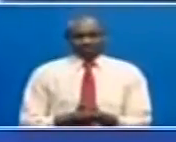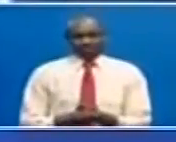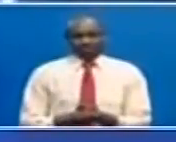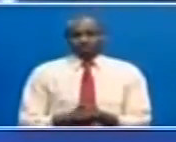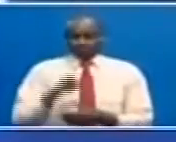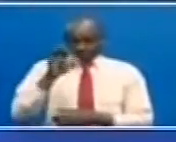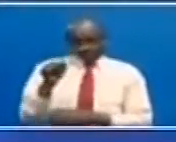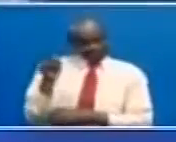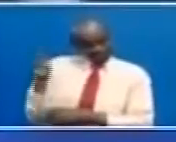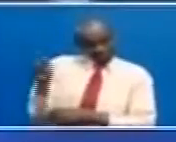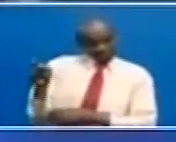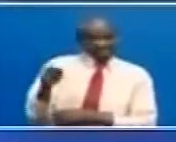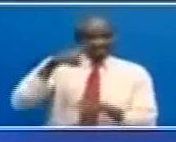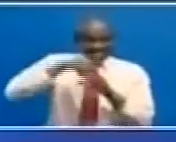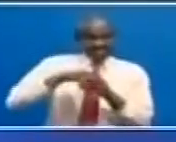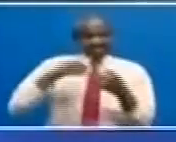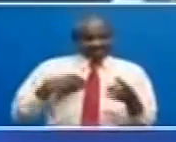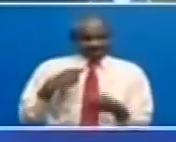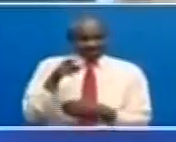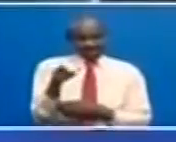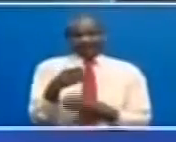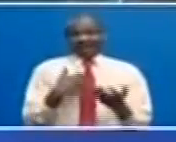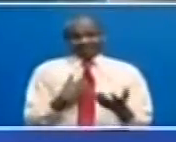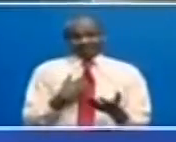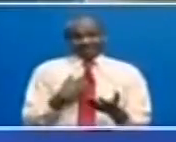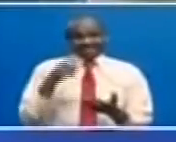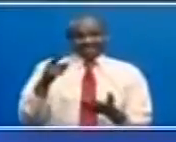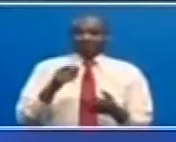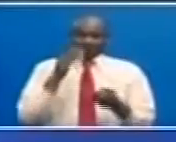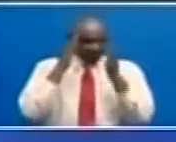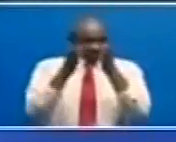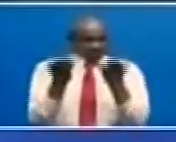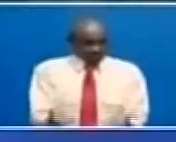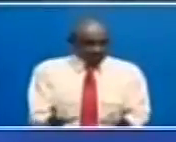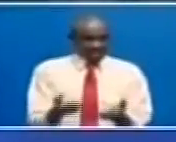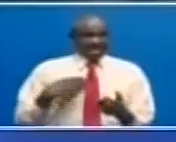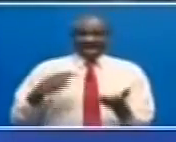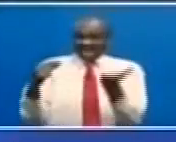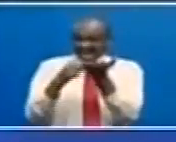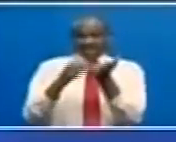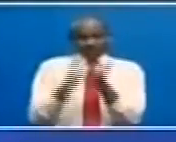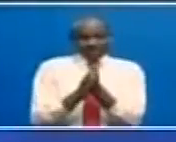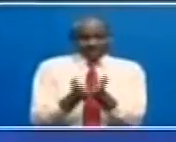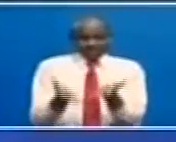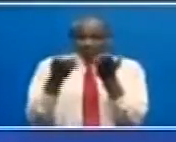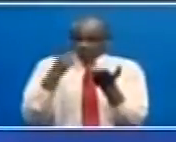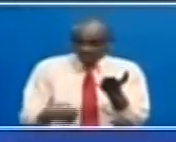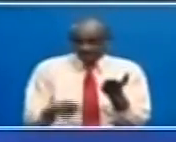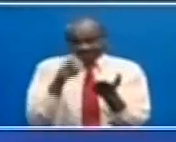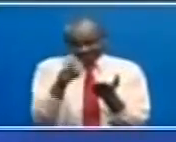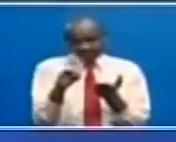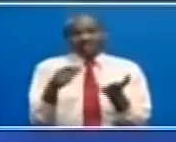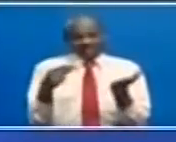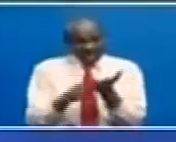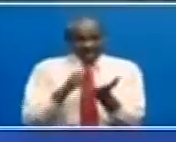Through its just-launched in-house card personalization center, the bank is targeting to stabilize card issuance and improve the turnaround time for